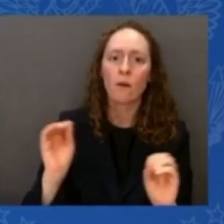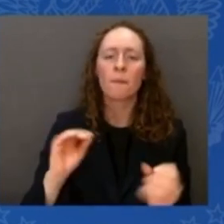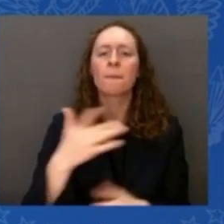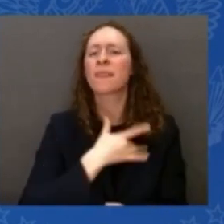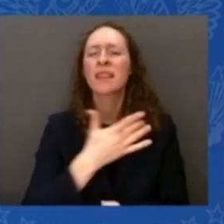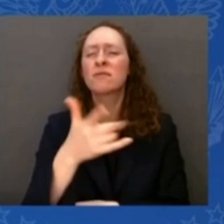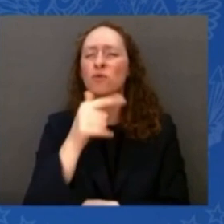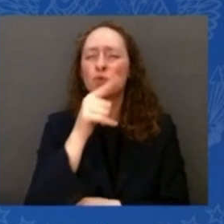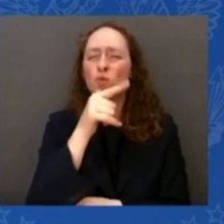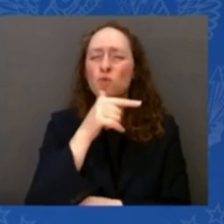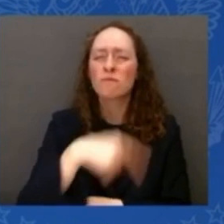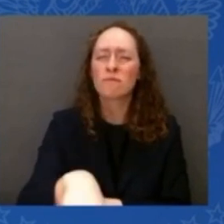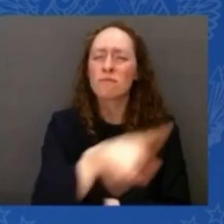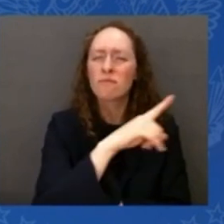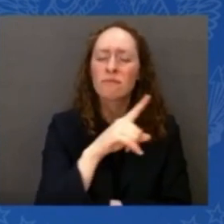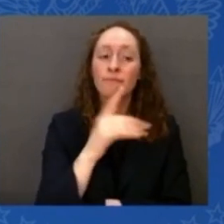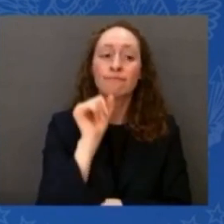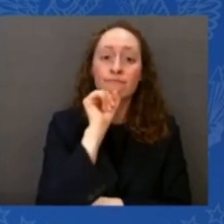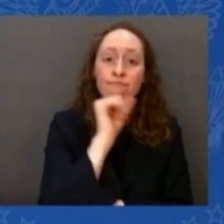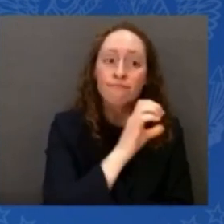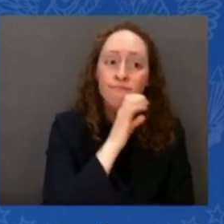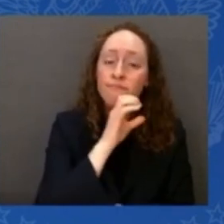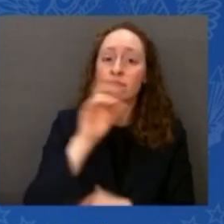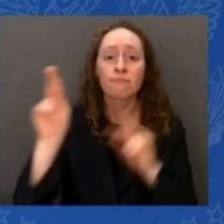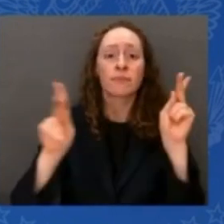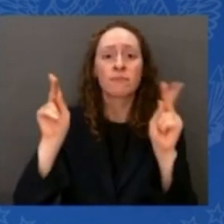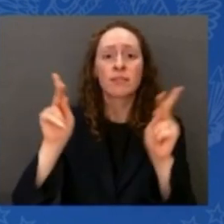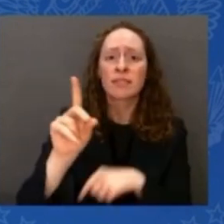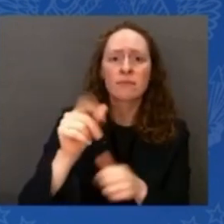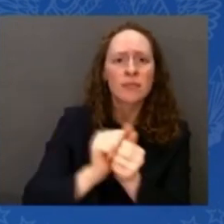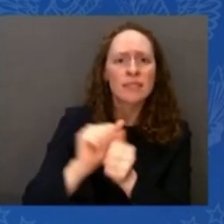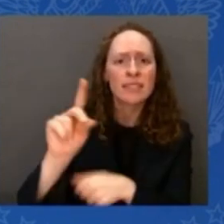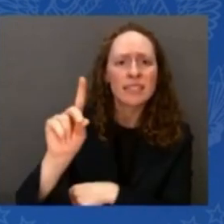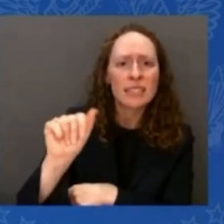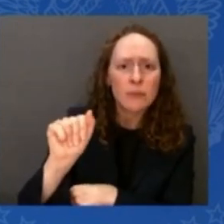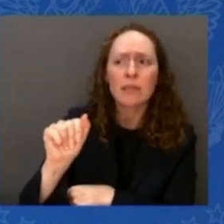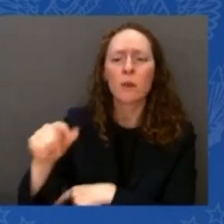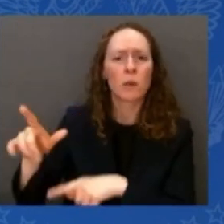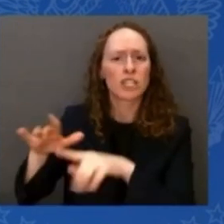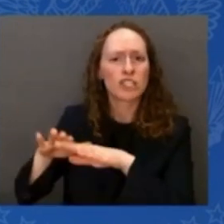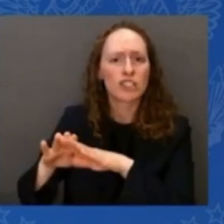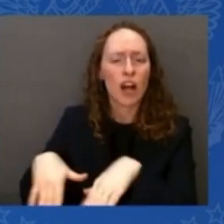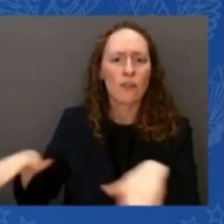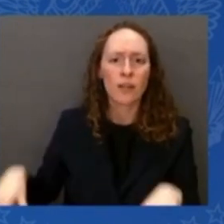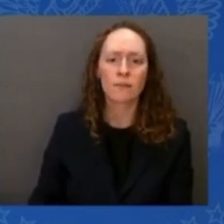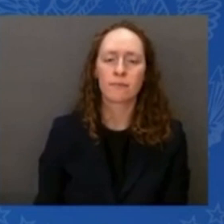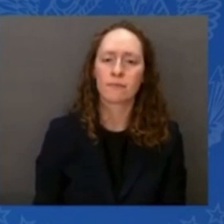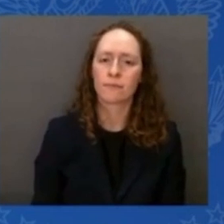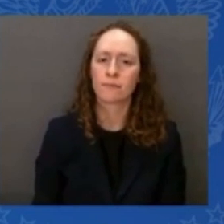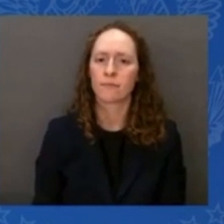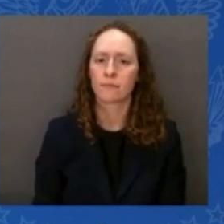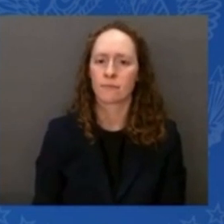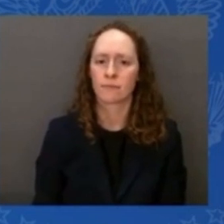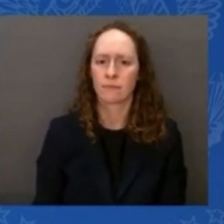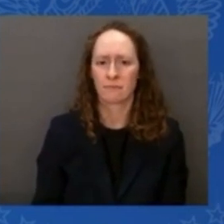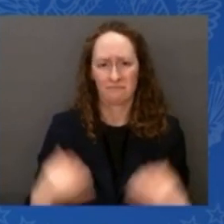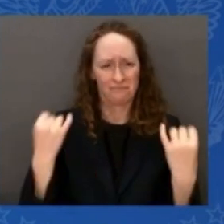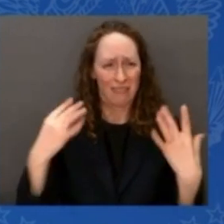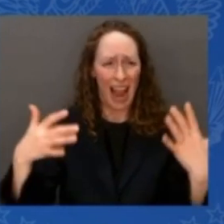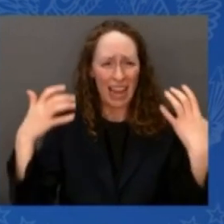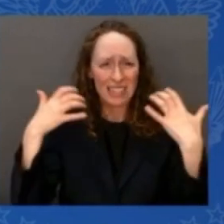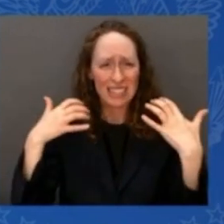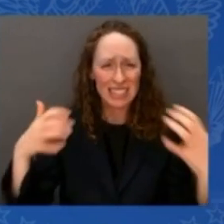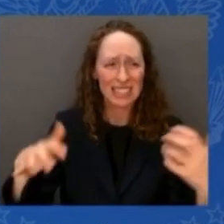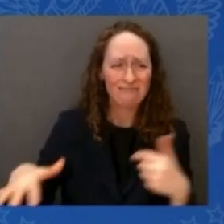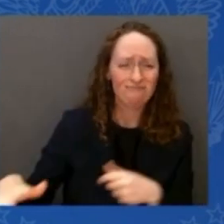and people with disabilities who depend on Medicaid to help pay for their home care, including home health aides,